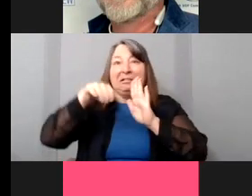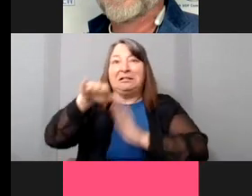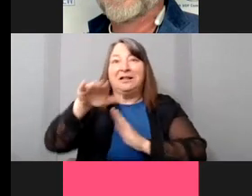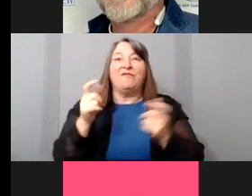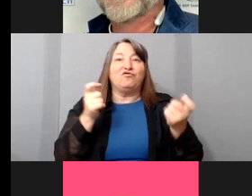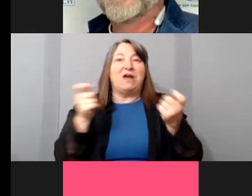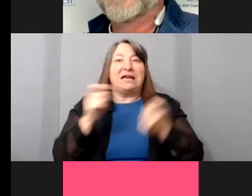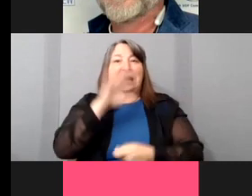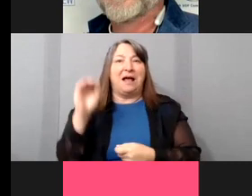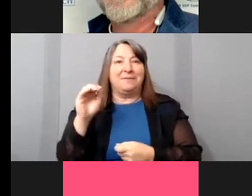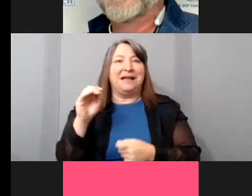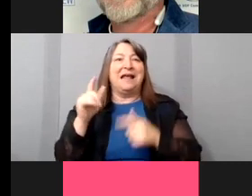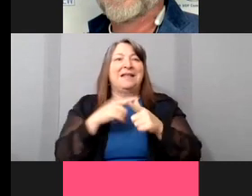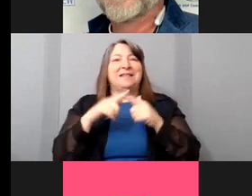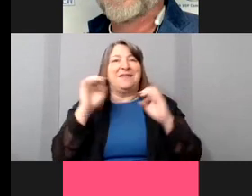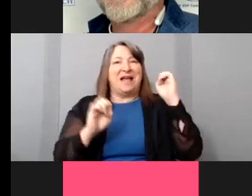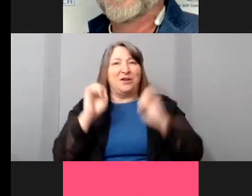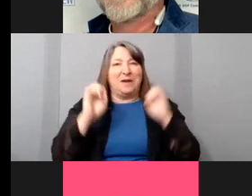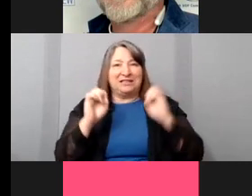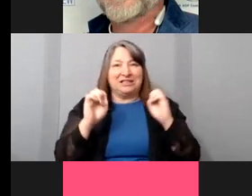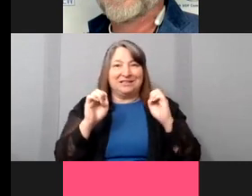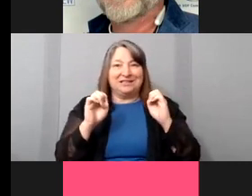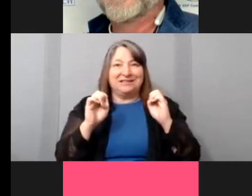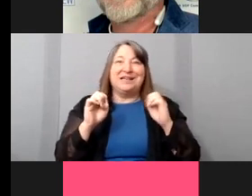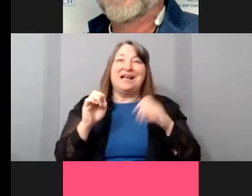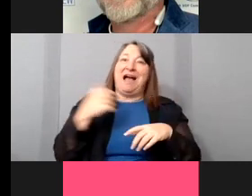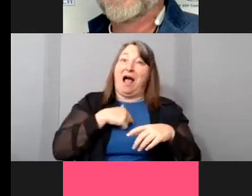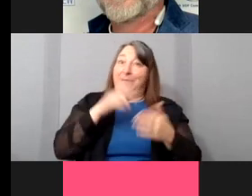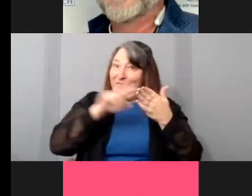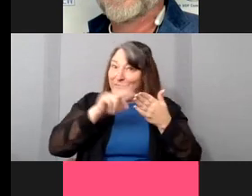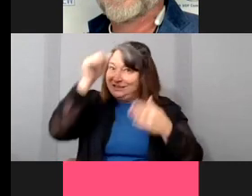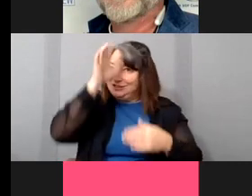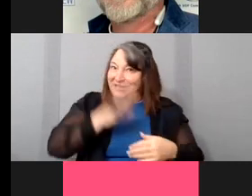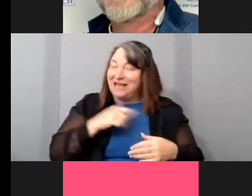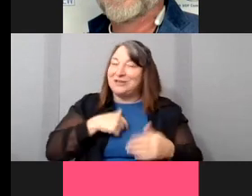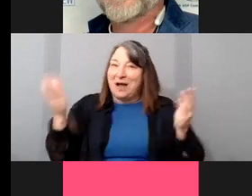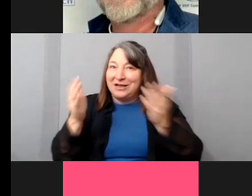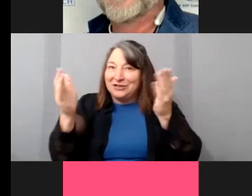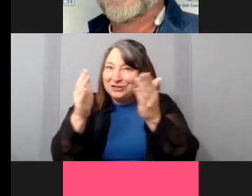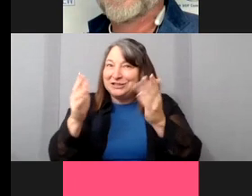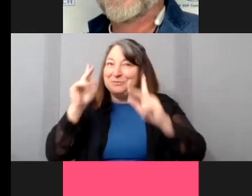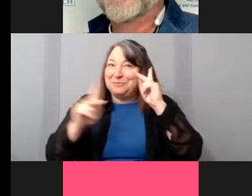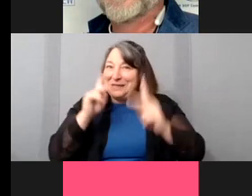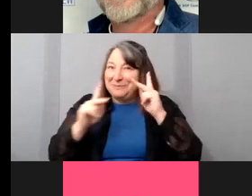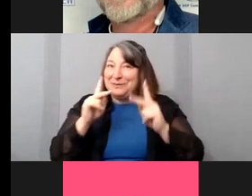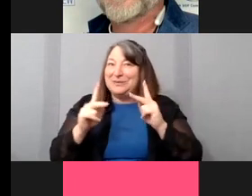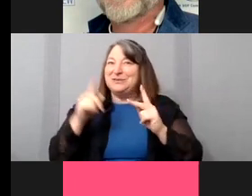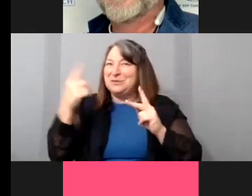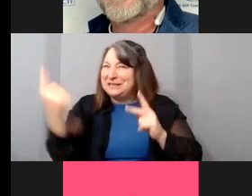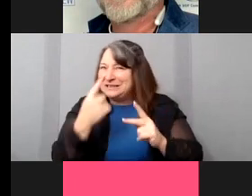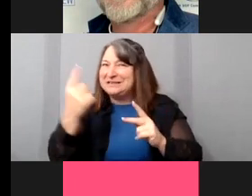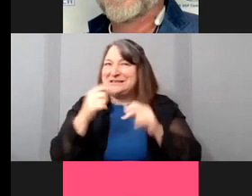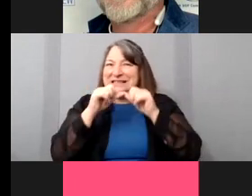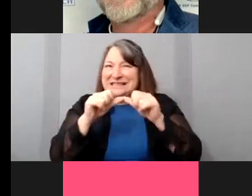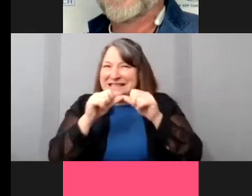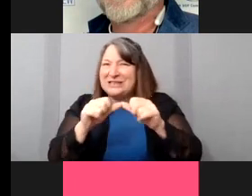ongoing evaluation. I wouldn't be the research guy if I didn't encourage programs to evaluate what they're doing and kind of take a continuous improvement